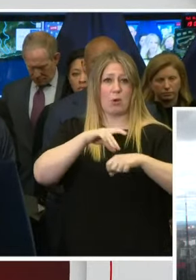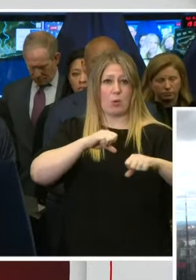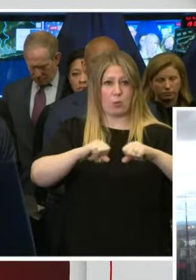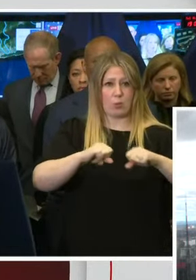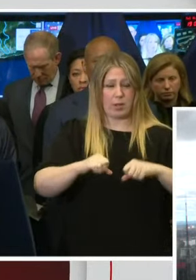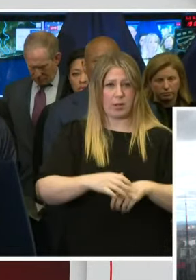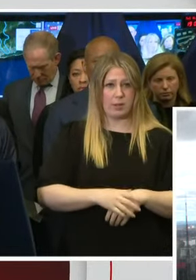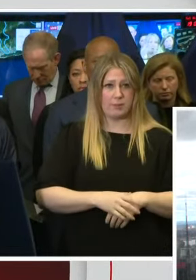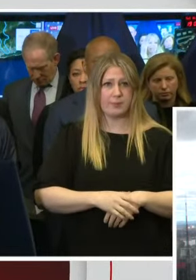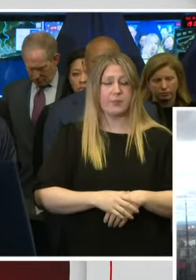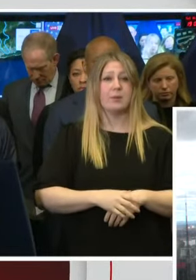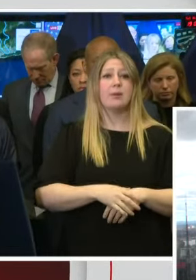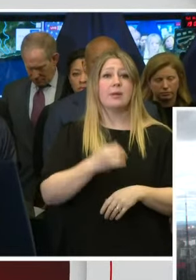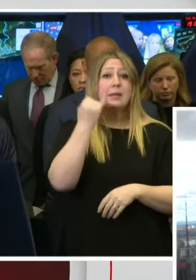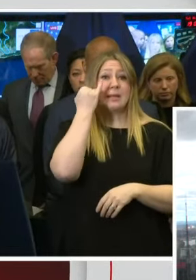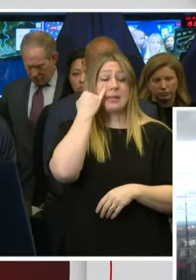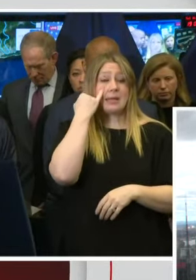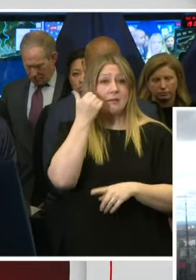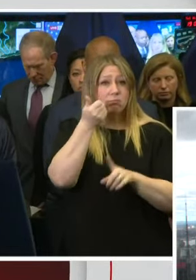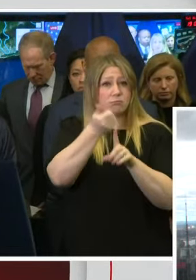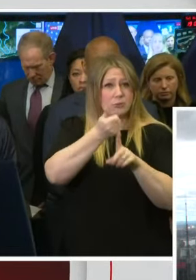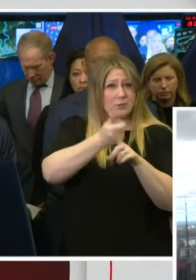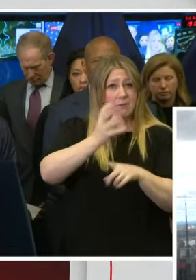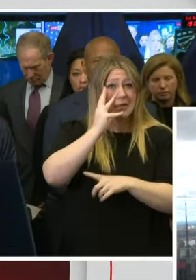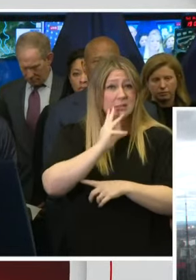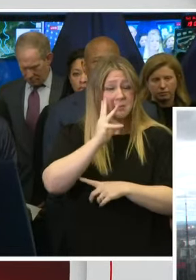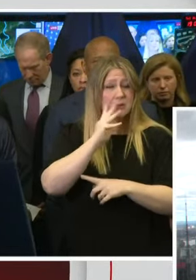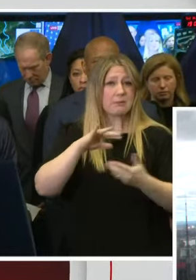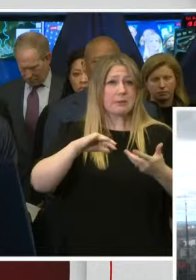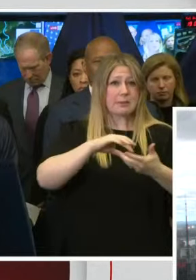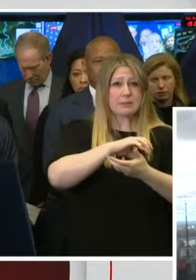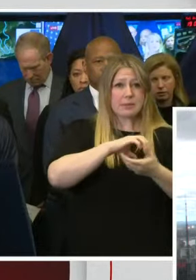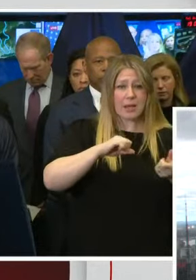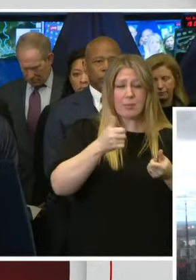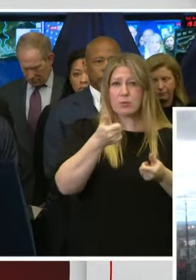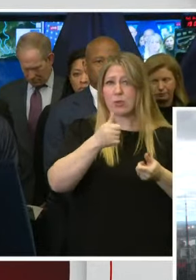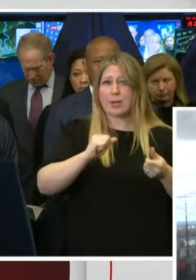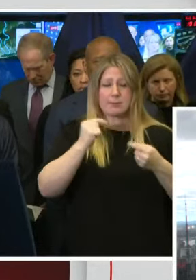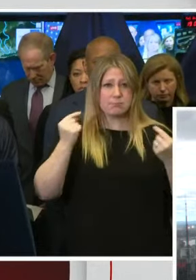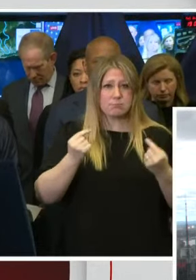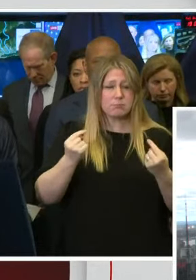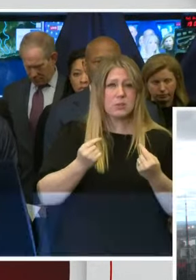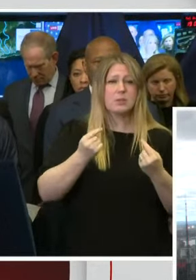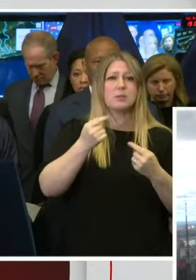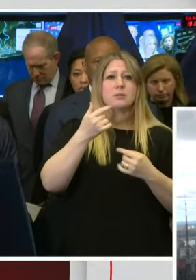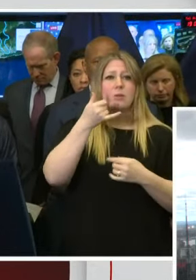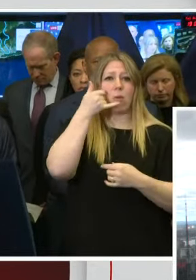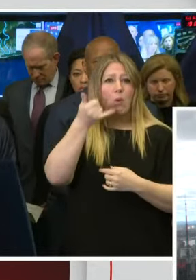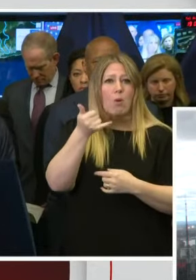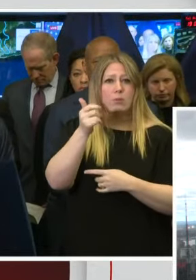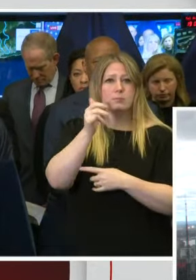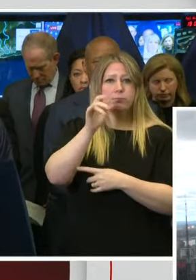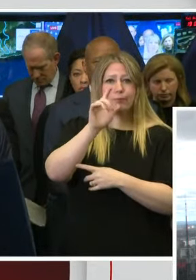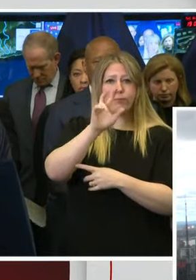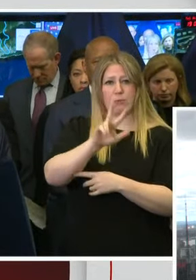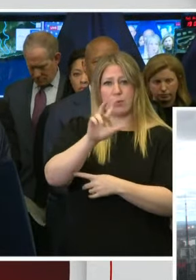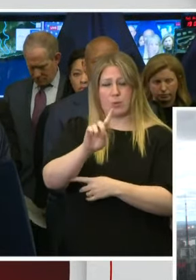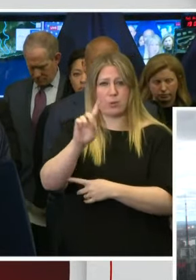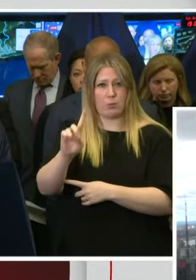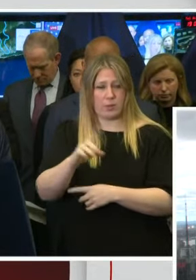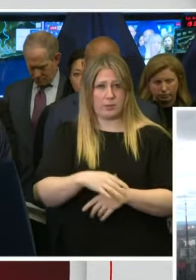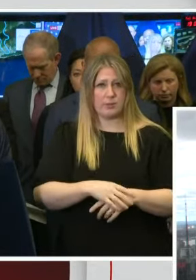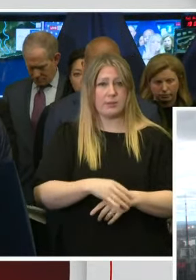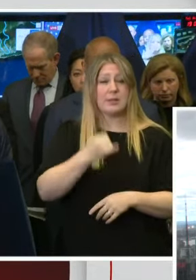call 311 to report damage or any issues that you're having. Also, if you have any need